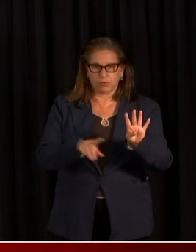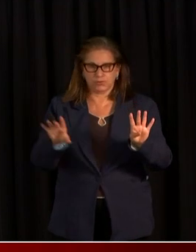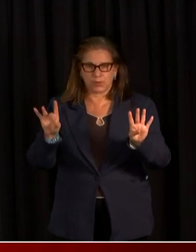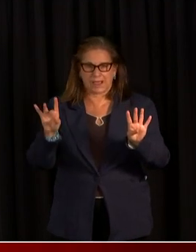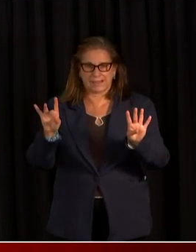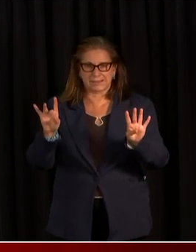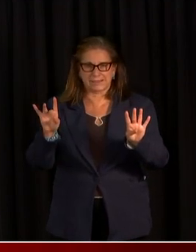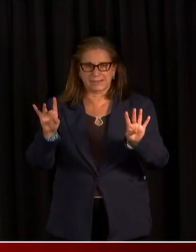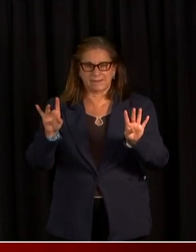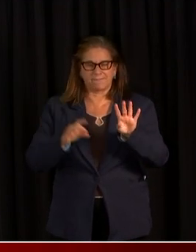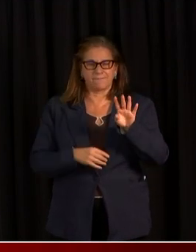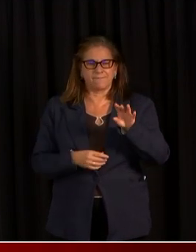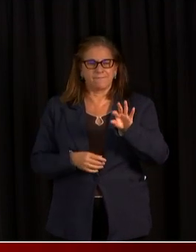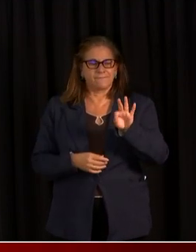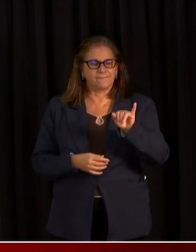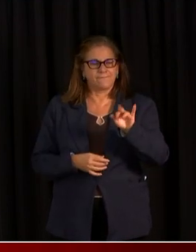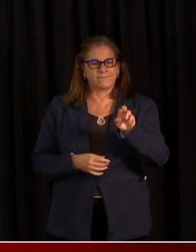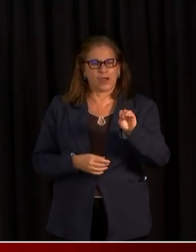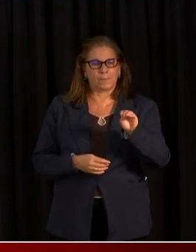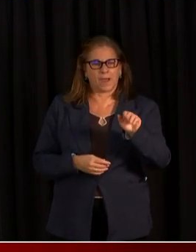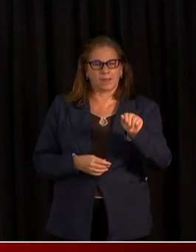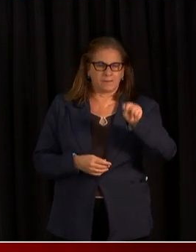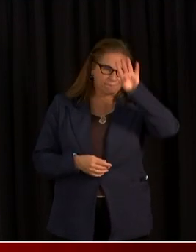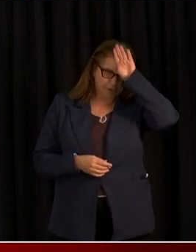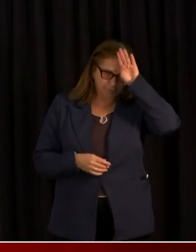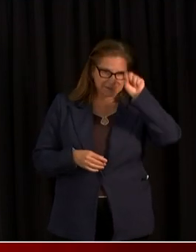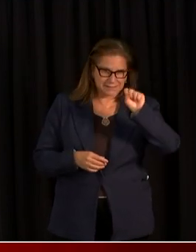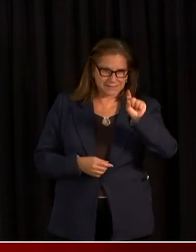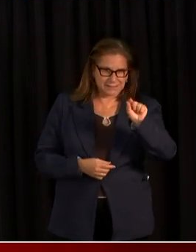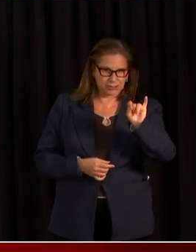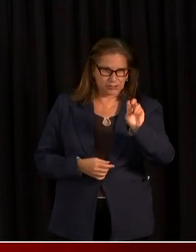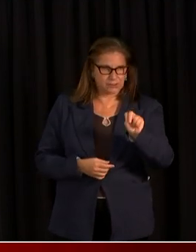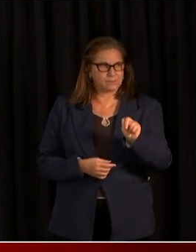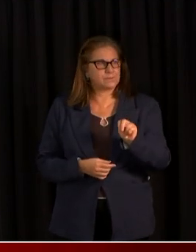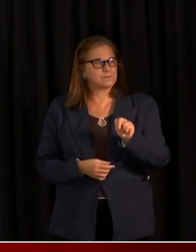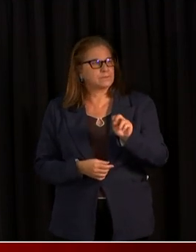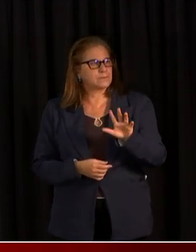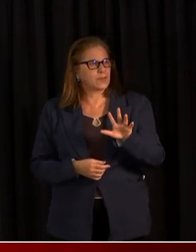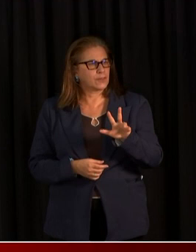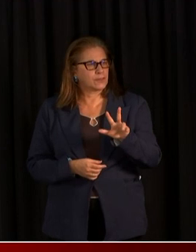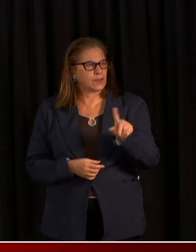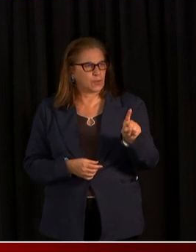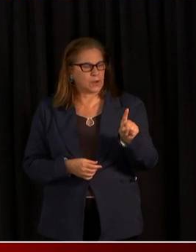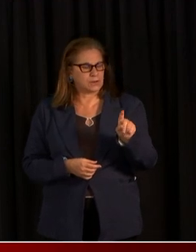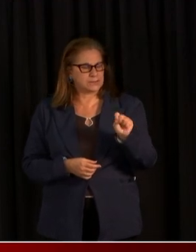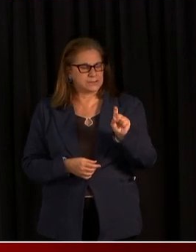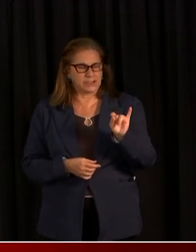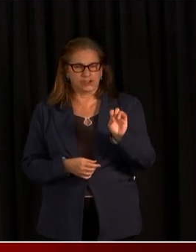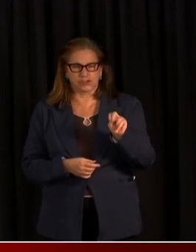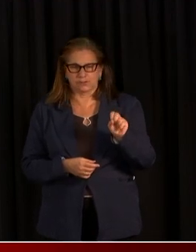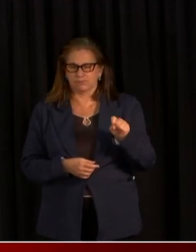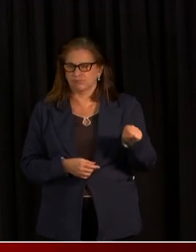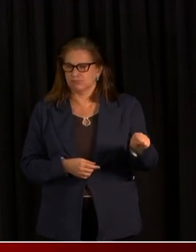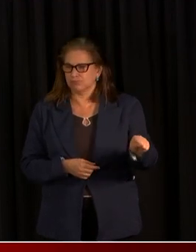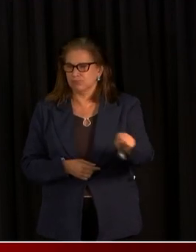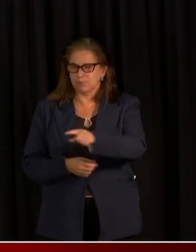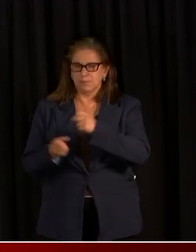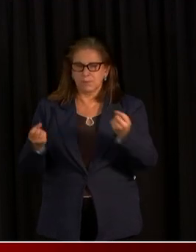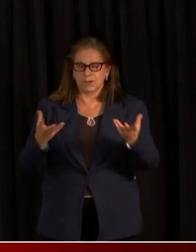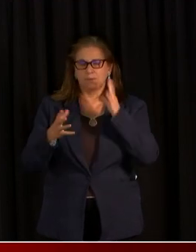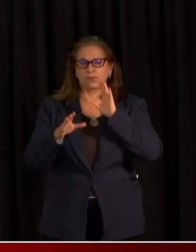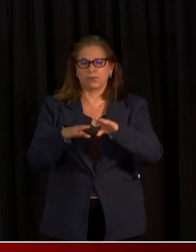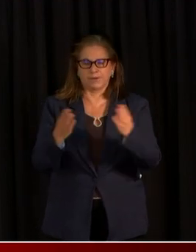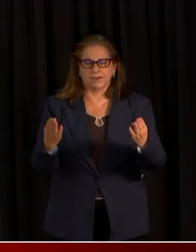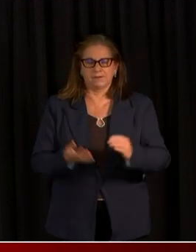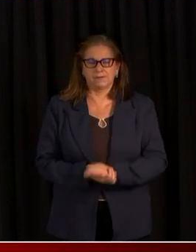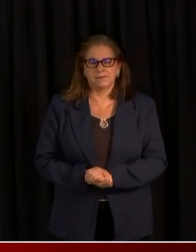Avenue Northwest, and Engine 31 on Connecticut Avenue Northwest. You can save time by pre-registering. You don't need